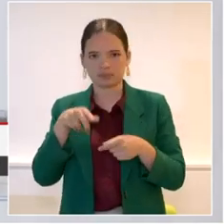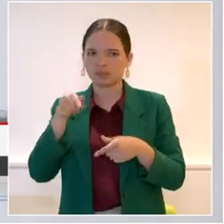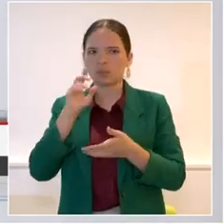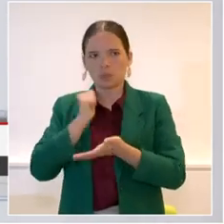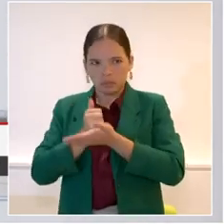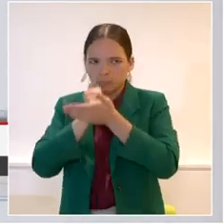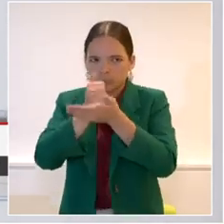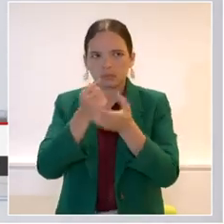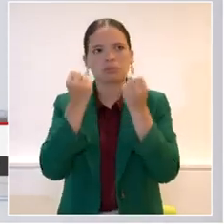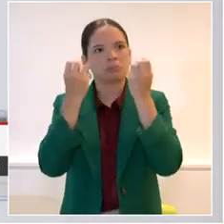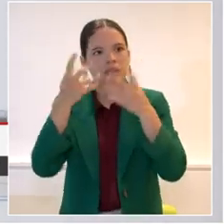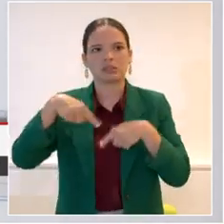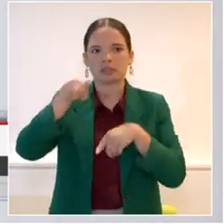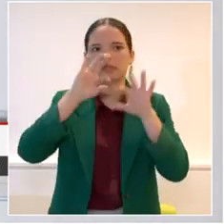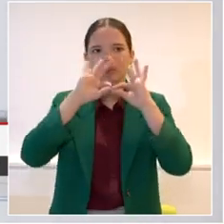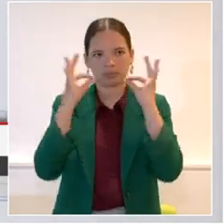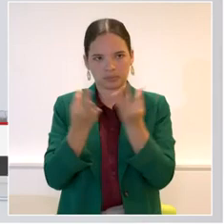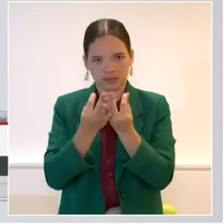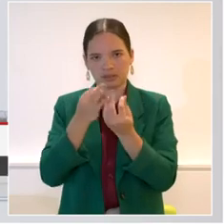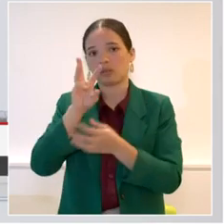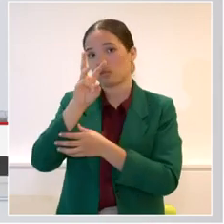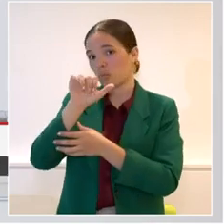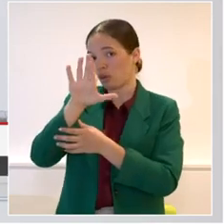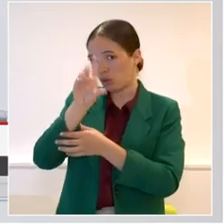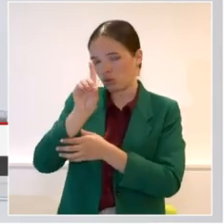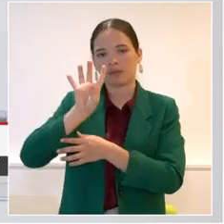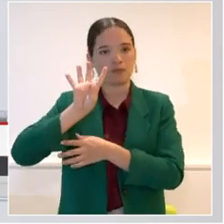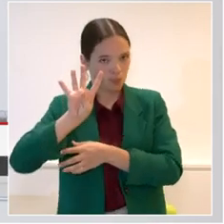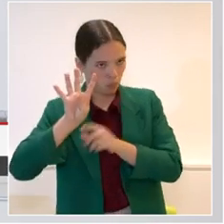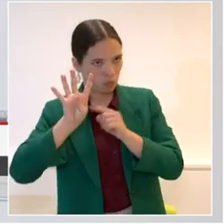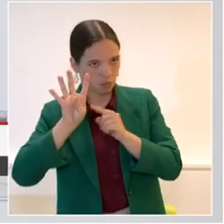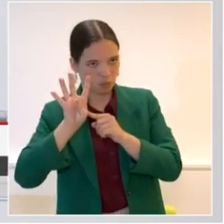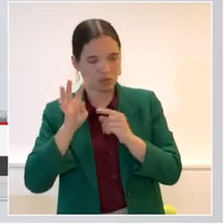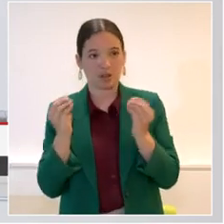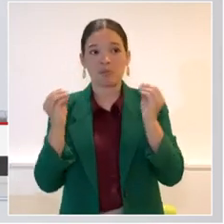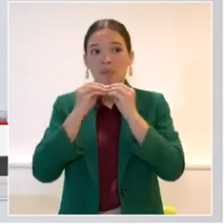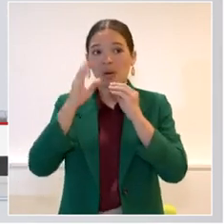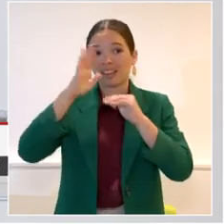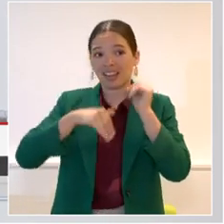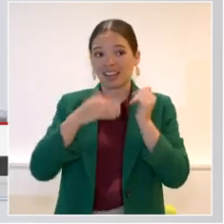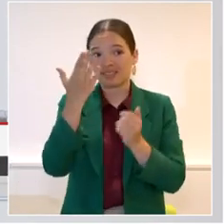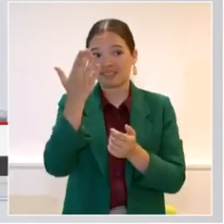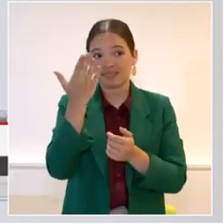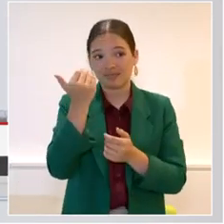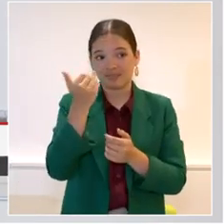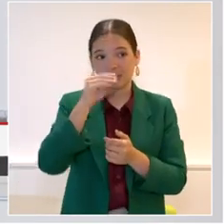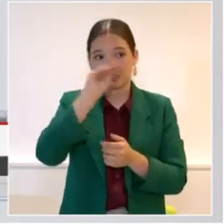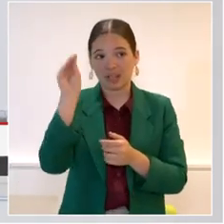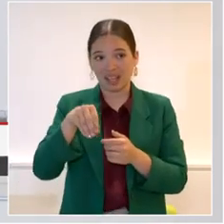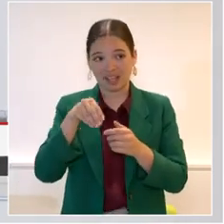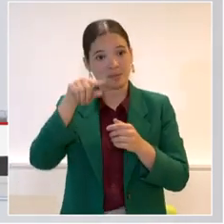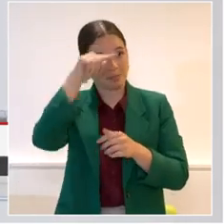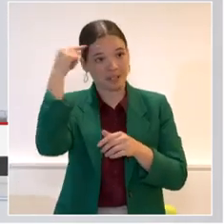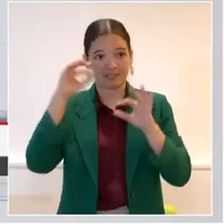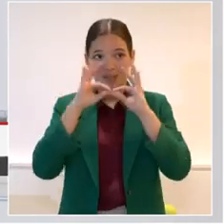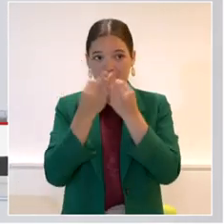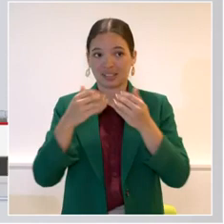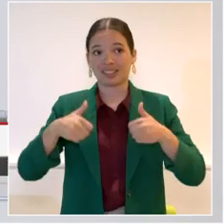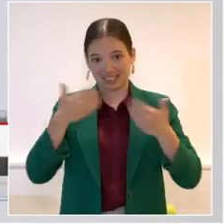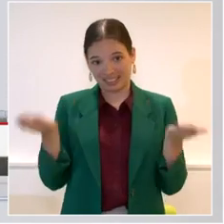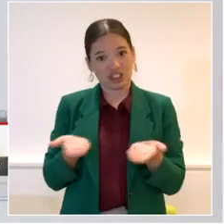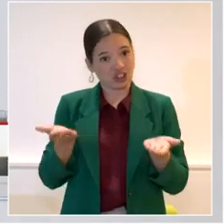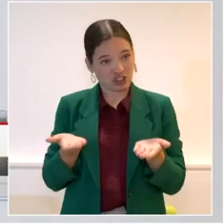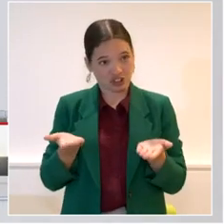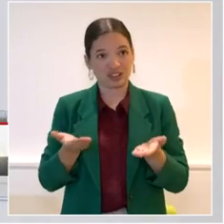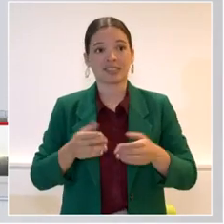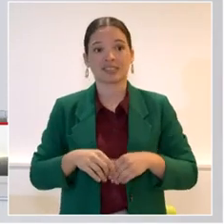families. We know there's at least more than 15% of our Black families here, and Latinx families